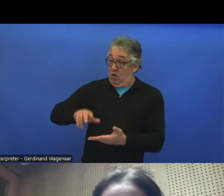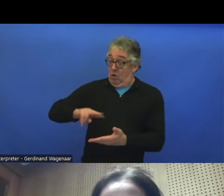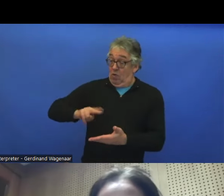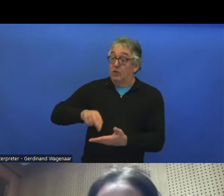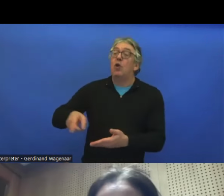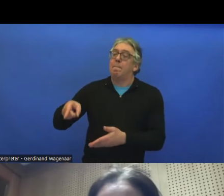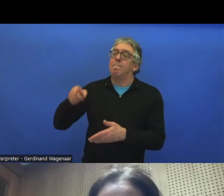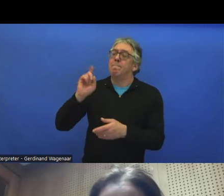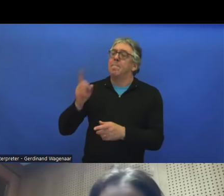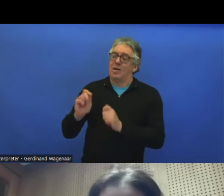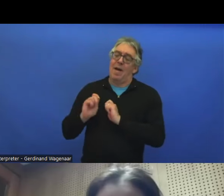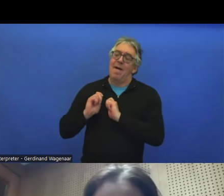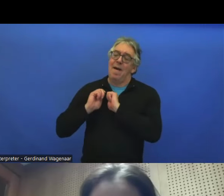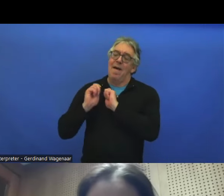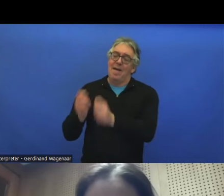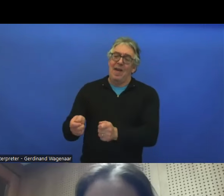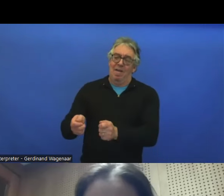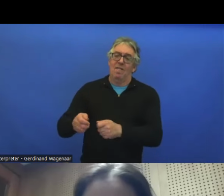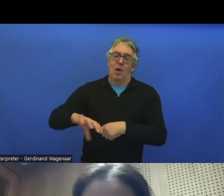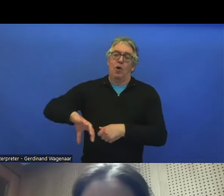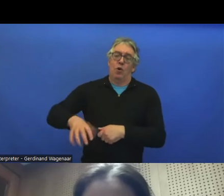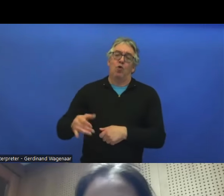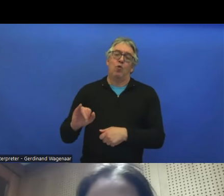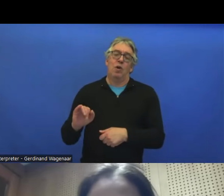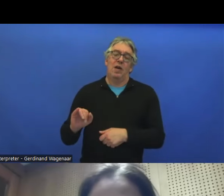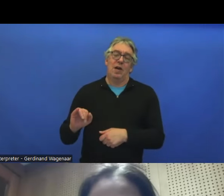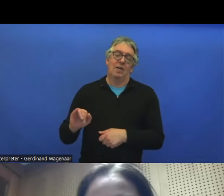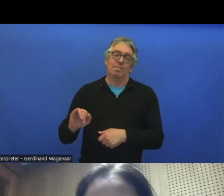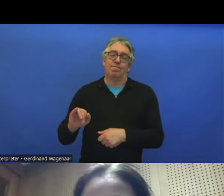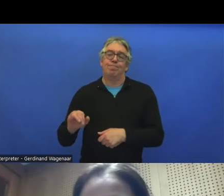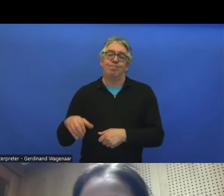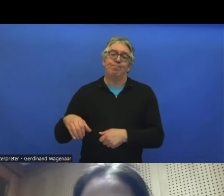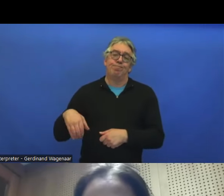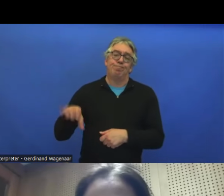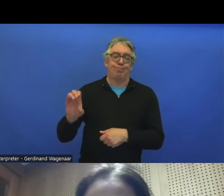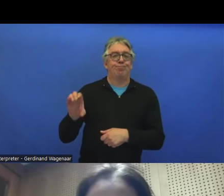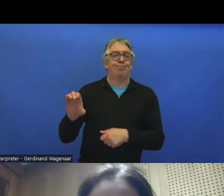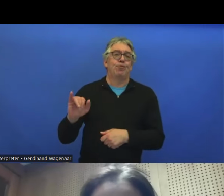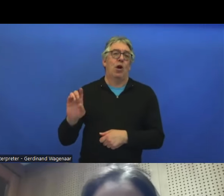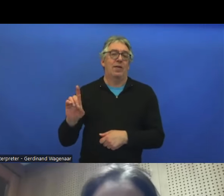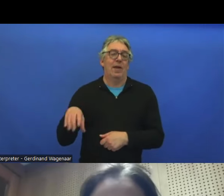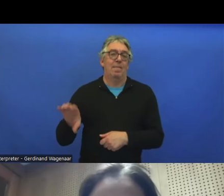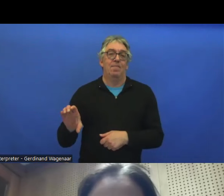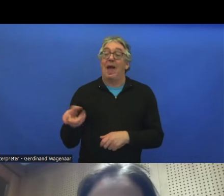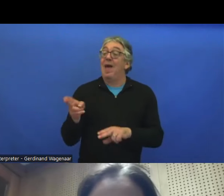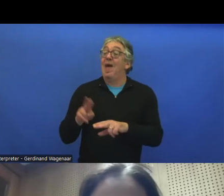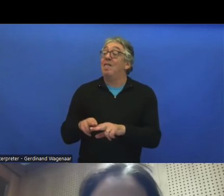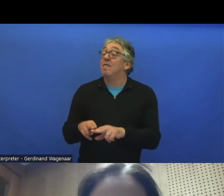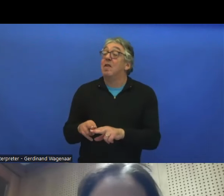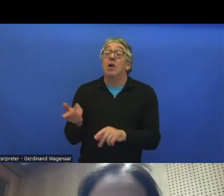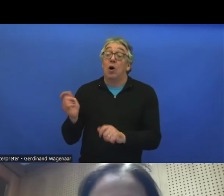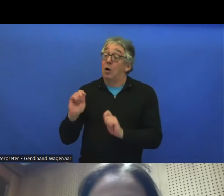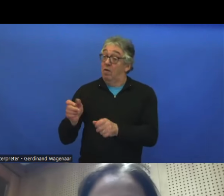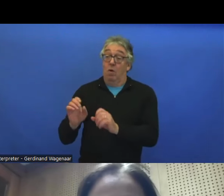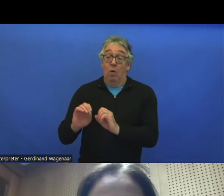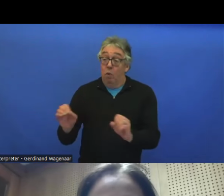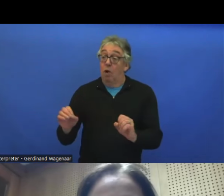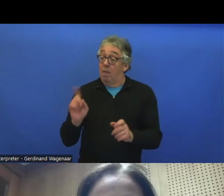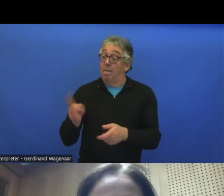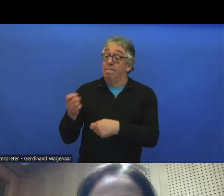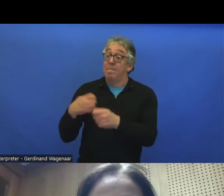nationality in these specific scenarios if the child would otherwise be stateless. Could you go to the next